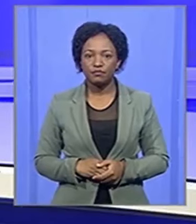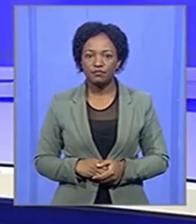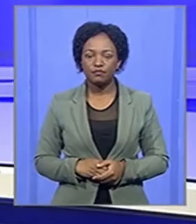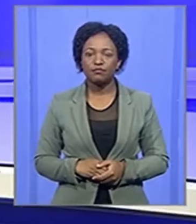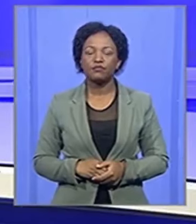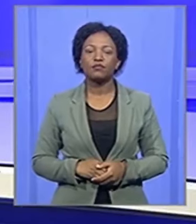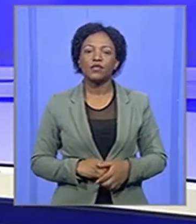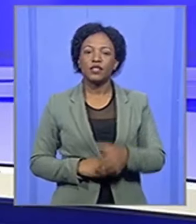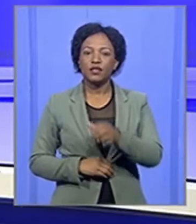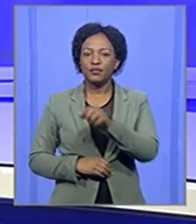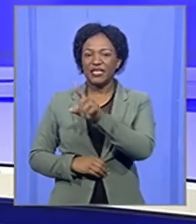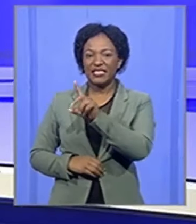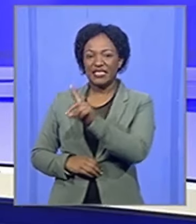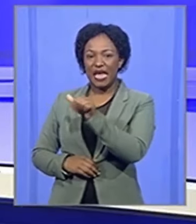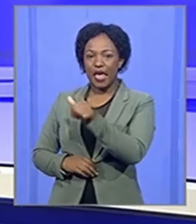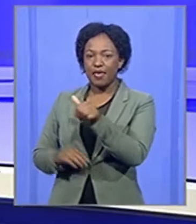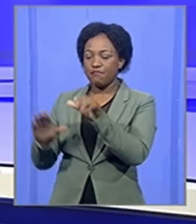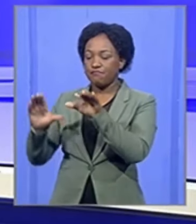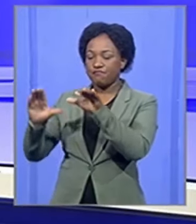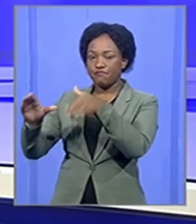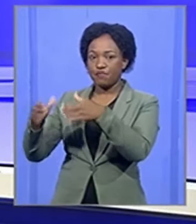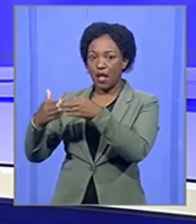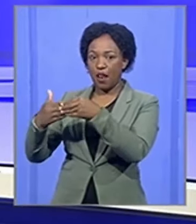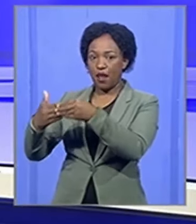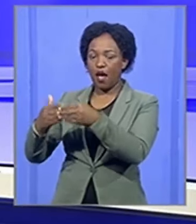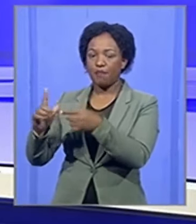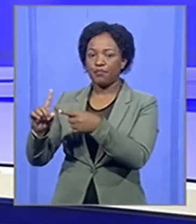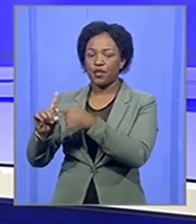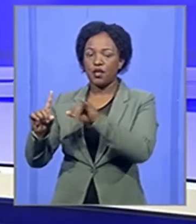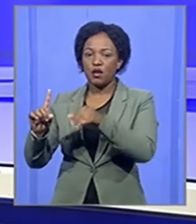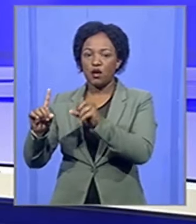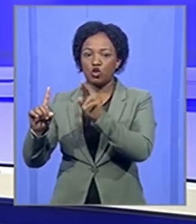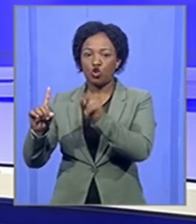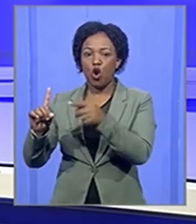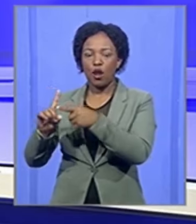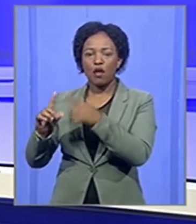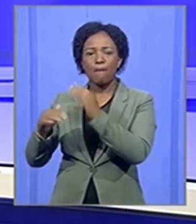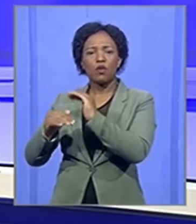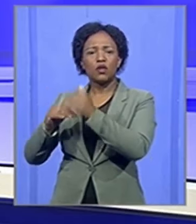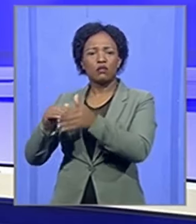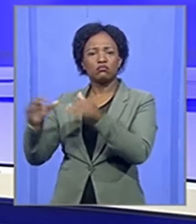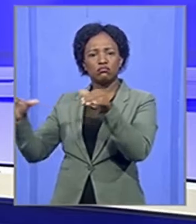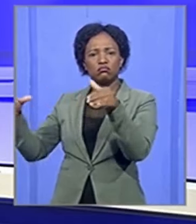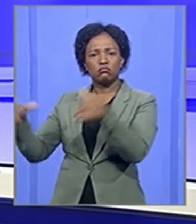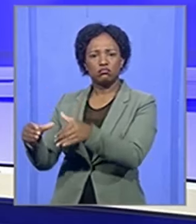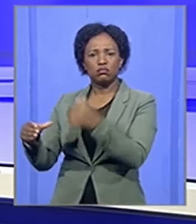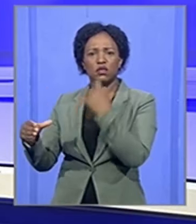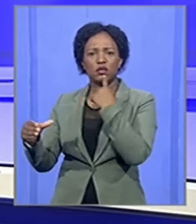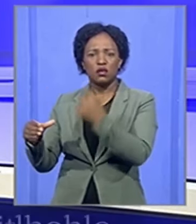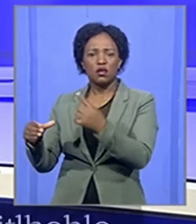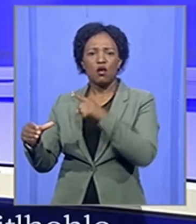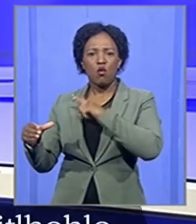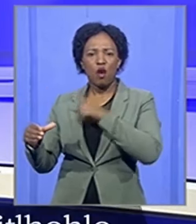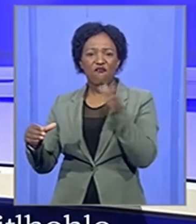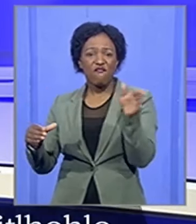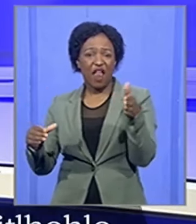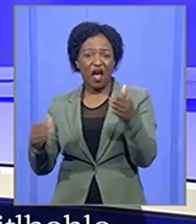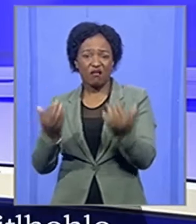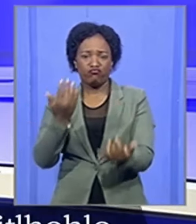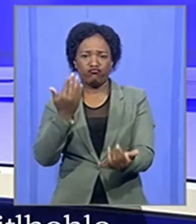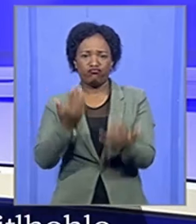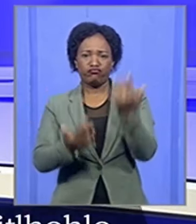Moetapele wa DA John Steenhuisen o šireleditše papatšo ya mokgatlo wa gabo yeo e tsošitšego ditaba di gana go fela yeo e laetšago go tšhupja ga